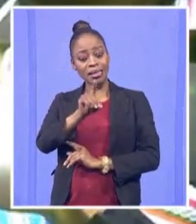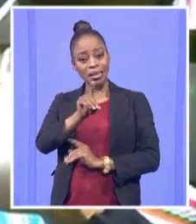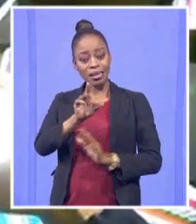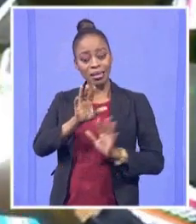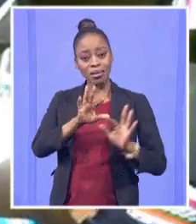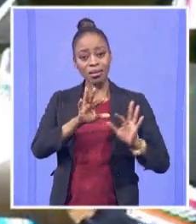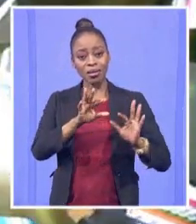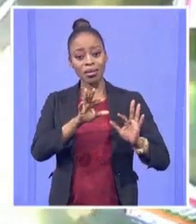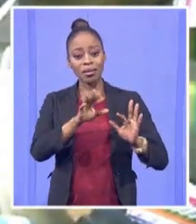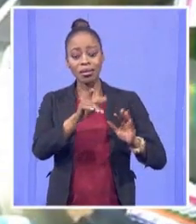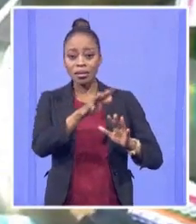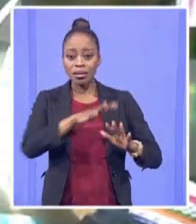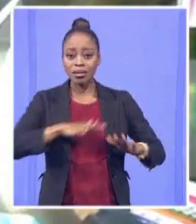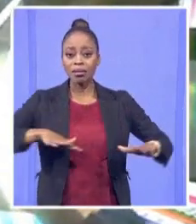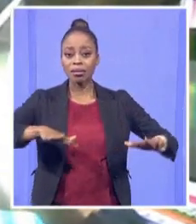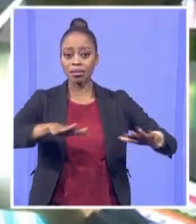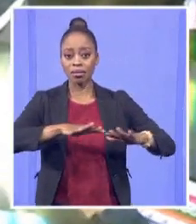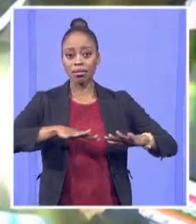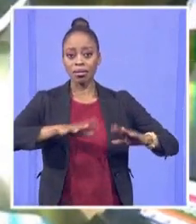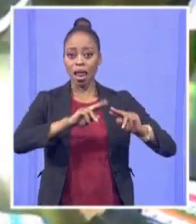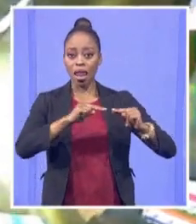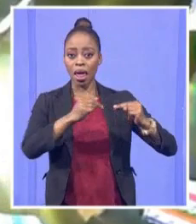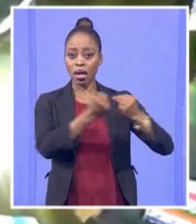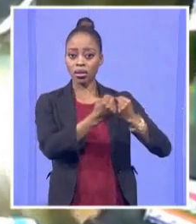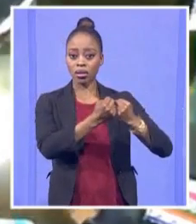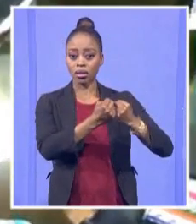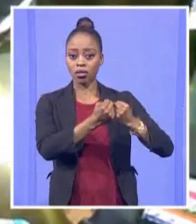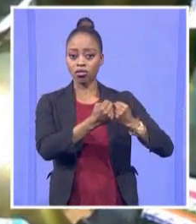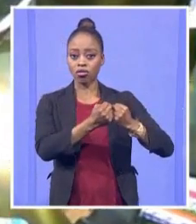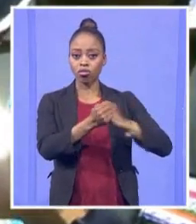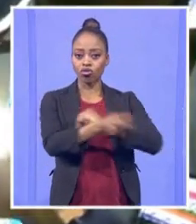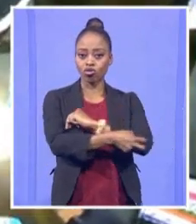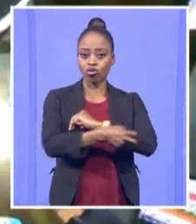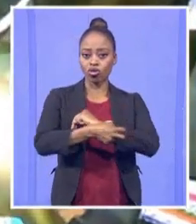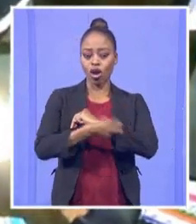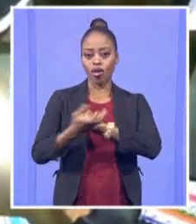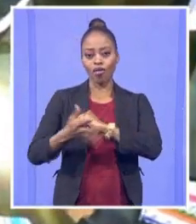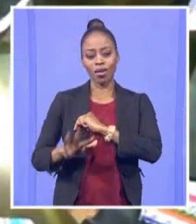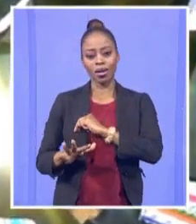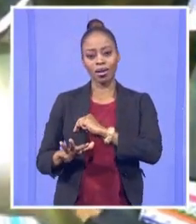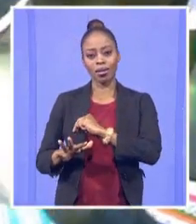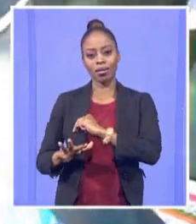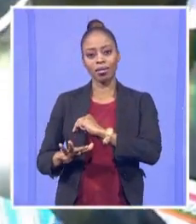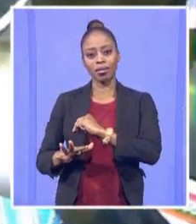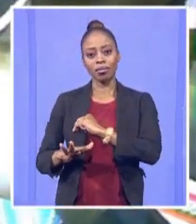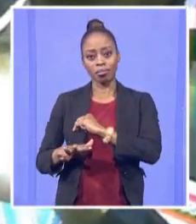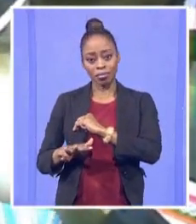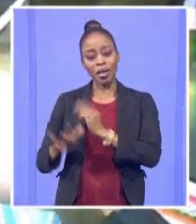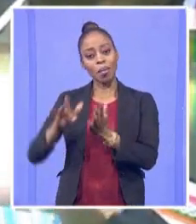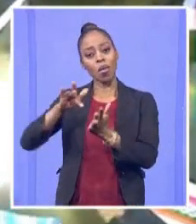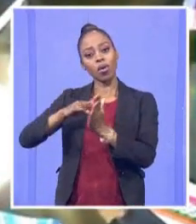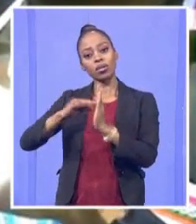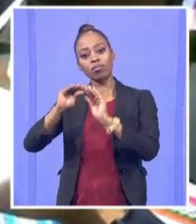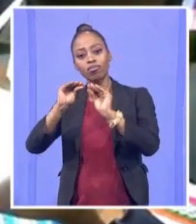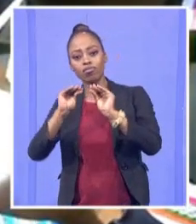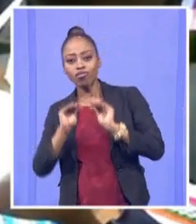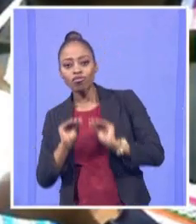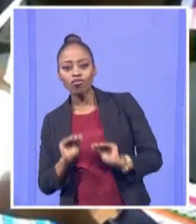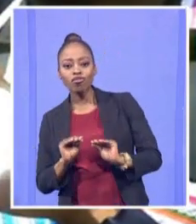or queendom was stolen, the status was demoted, we were having